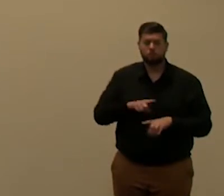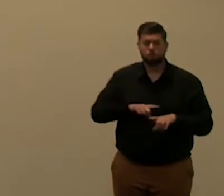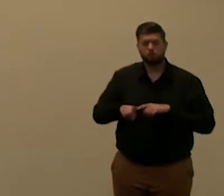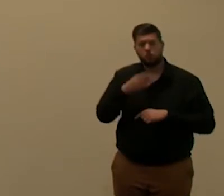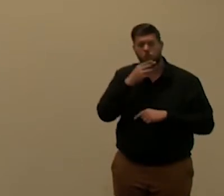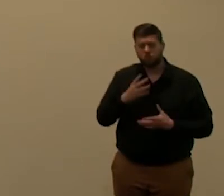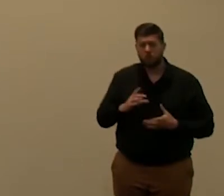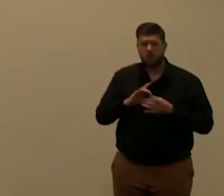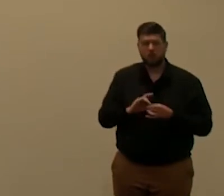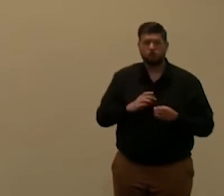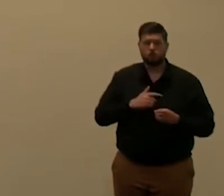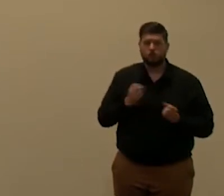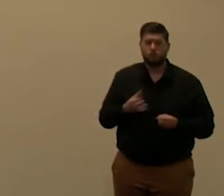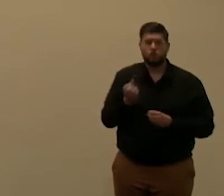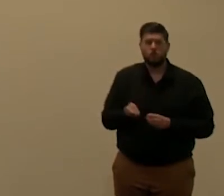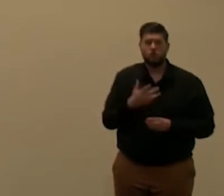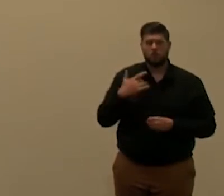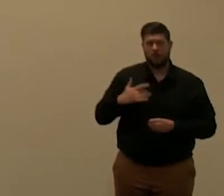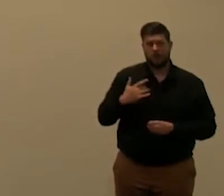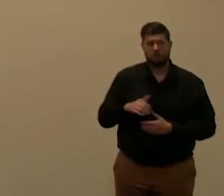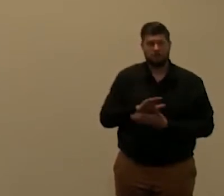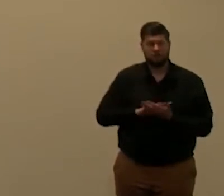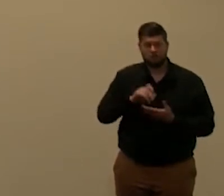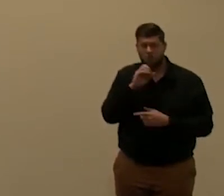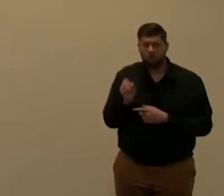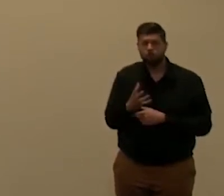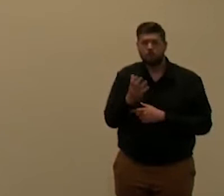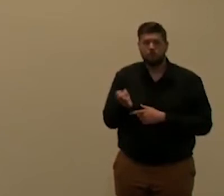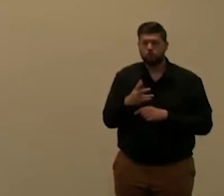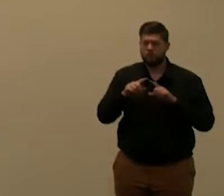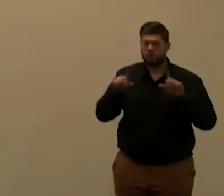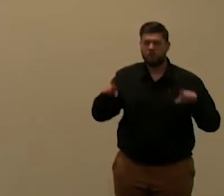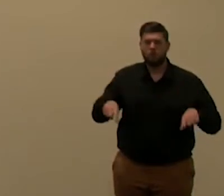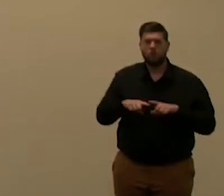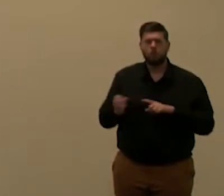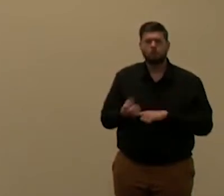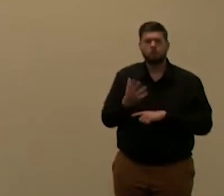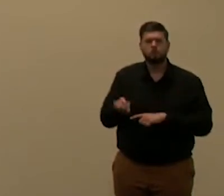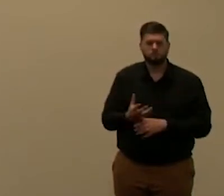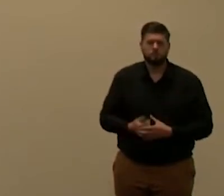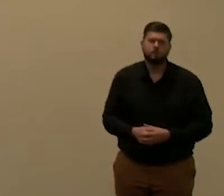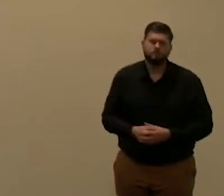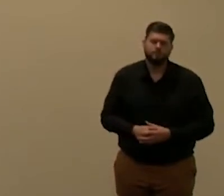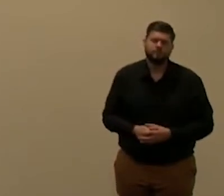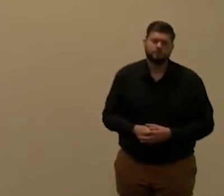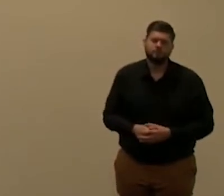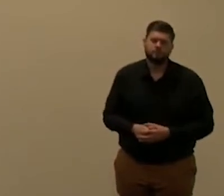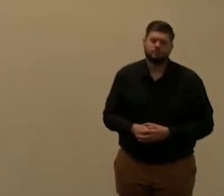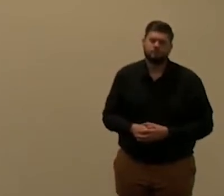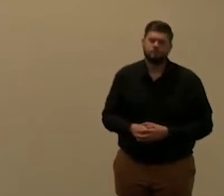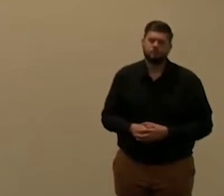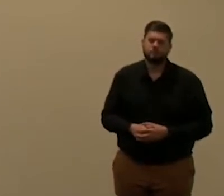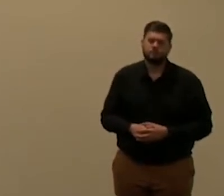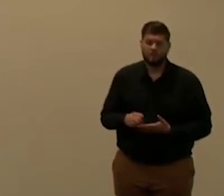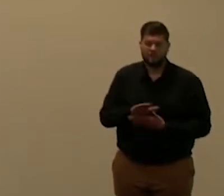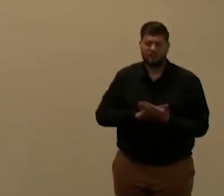with PowerPoint Live, so that will only stream the PowerPoint itself to everyone, so drastically reducing